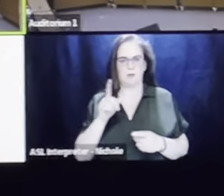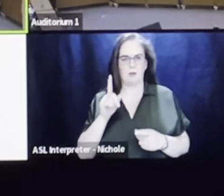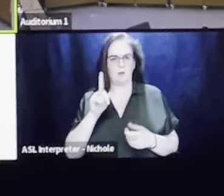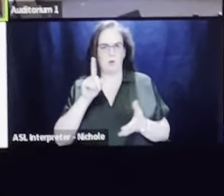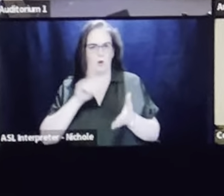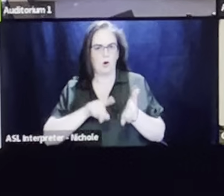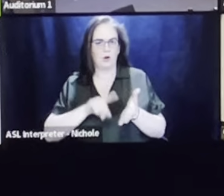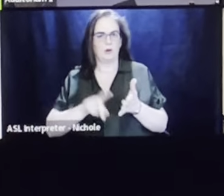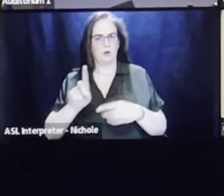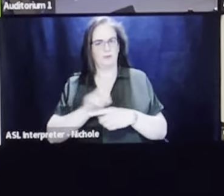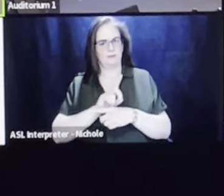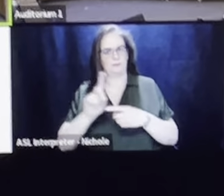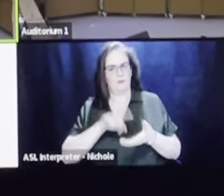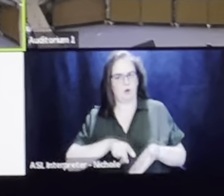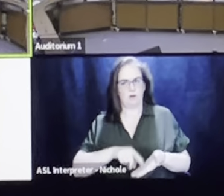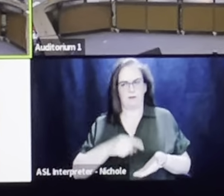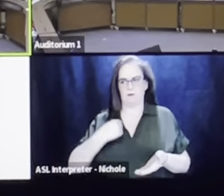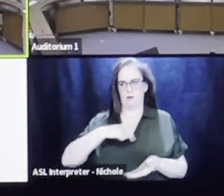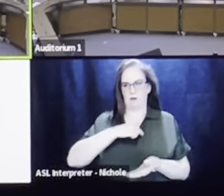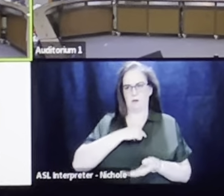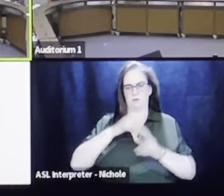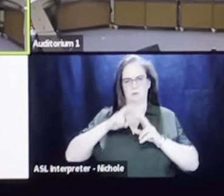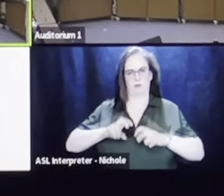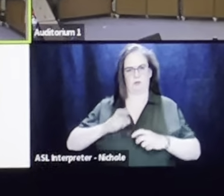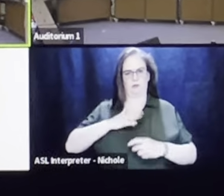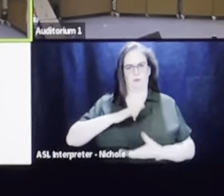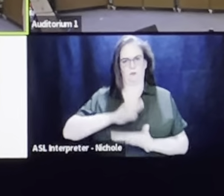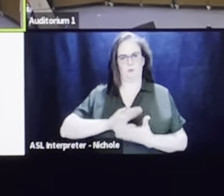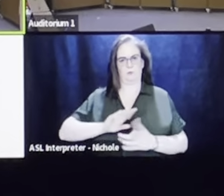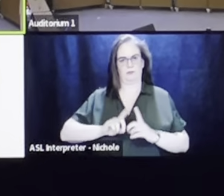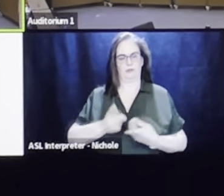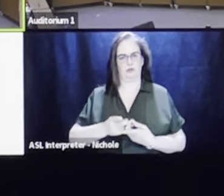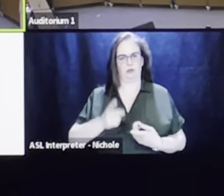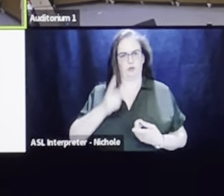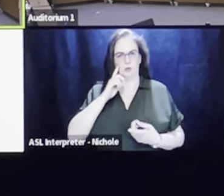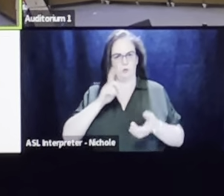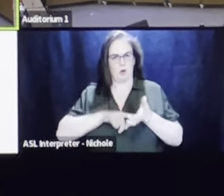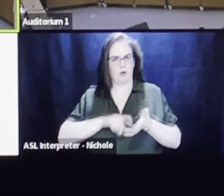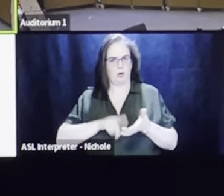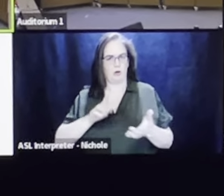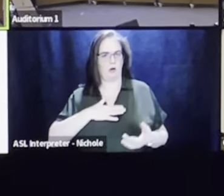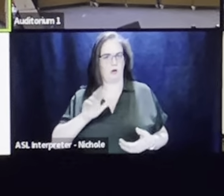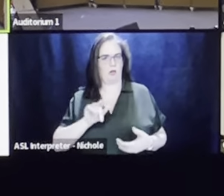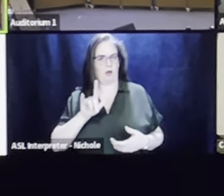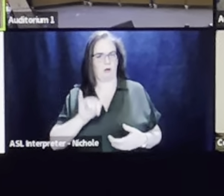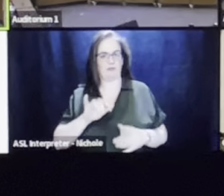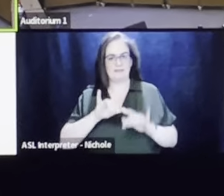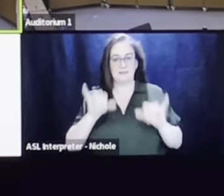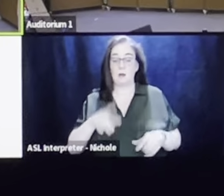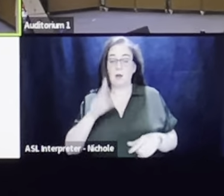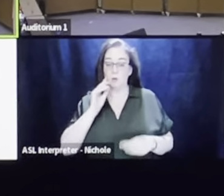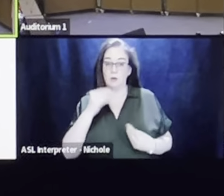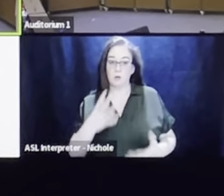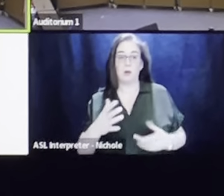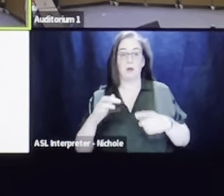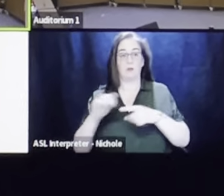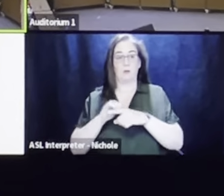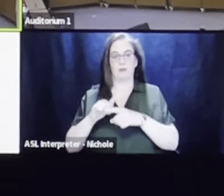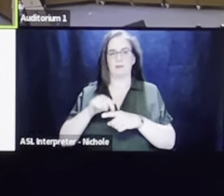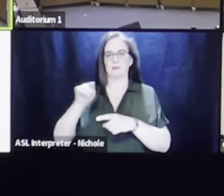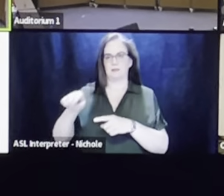of auditing, even us looking at within the school district, the audit of the lottery system, I want to point out that the practice there is a third